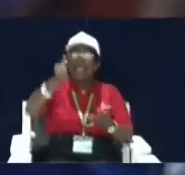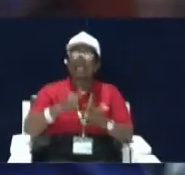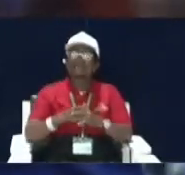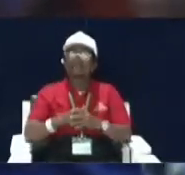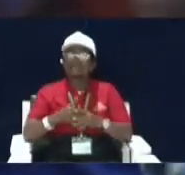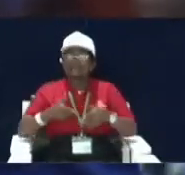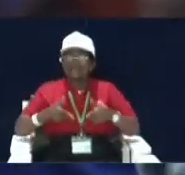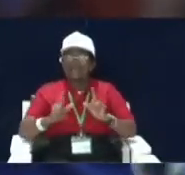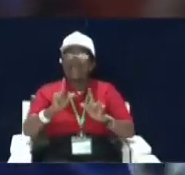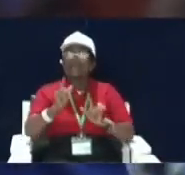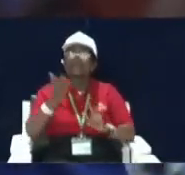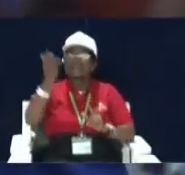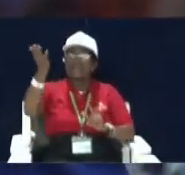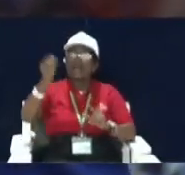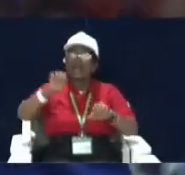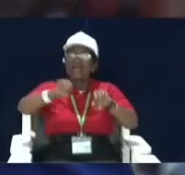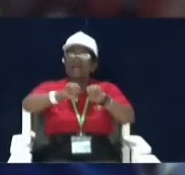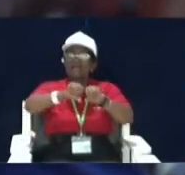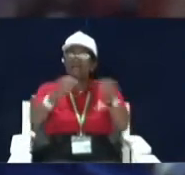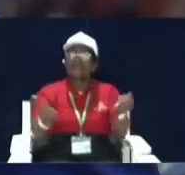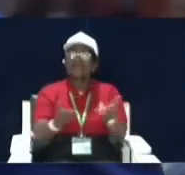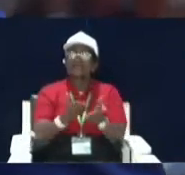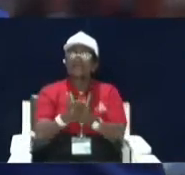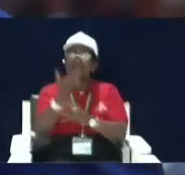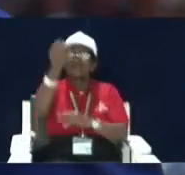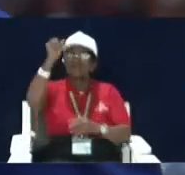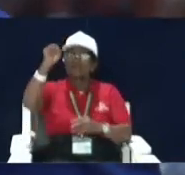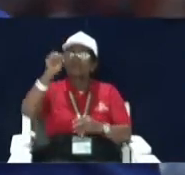Let their breakthroughs be in triples.